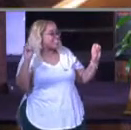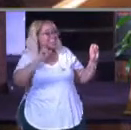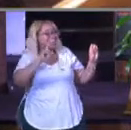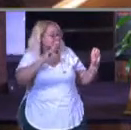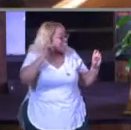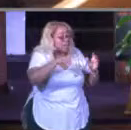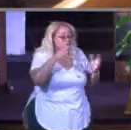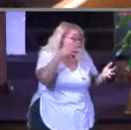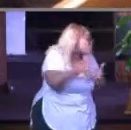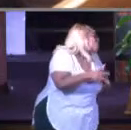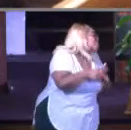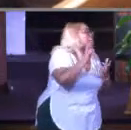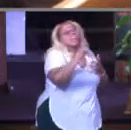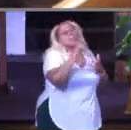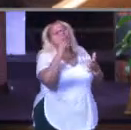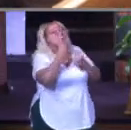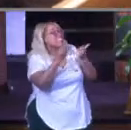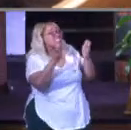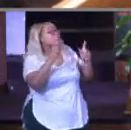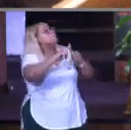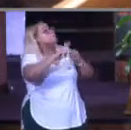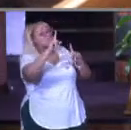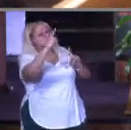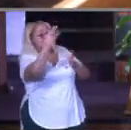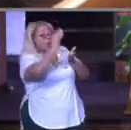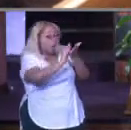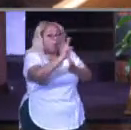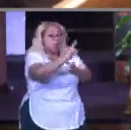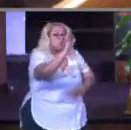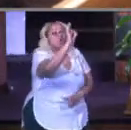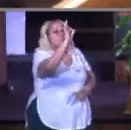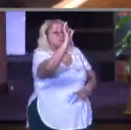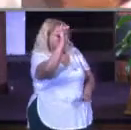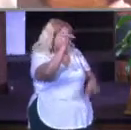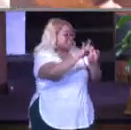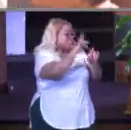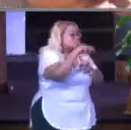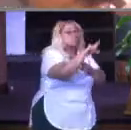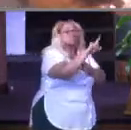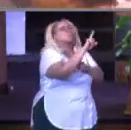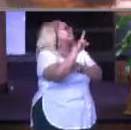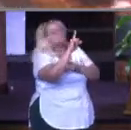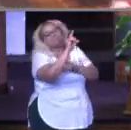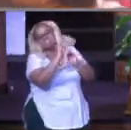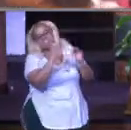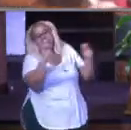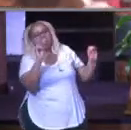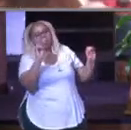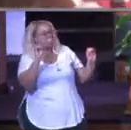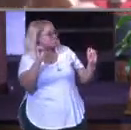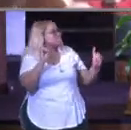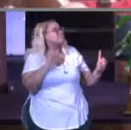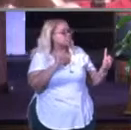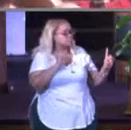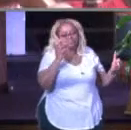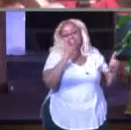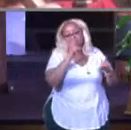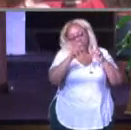with roots, they can come with voodoo, but when the Holy Ghost seals, when it seals,